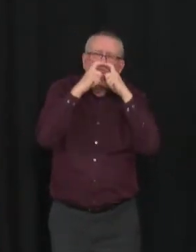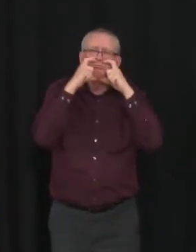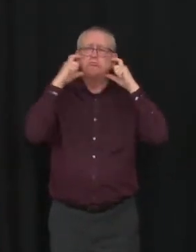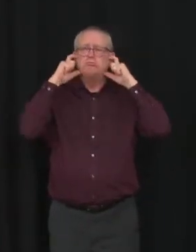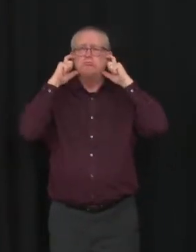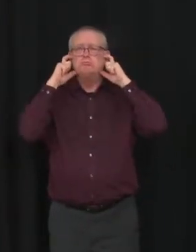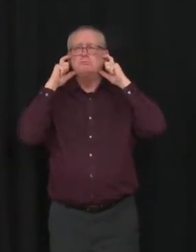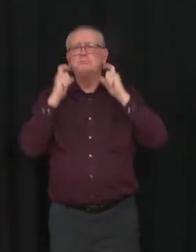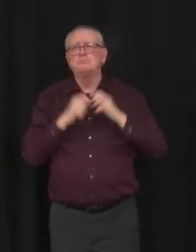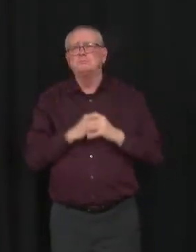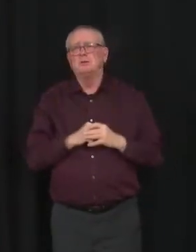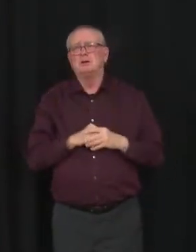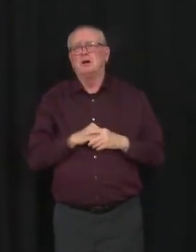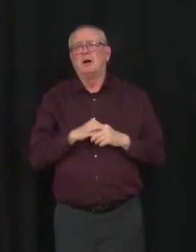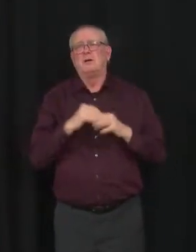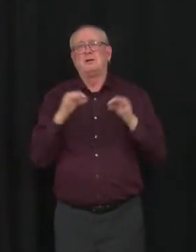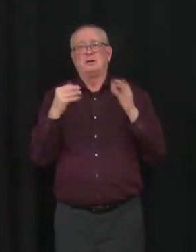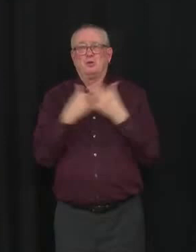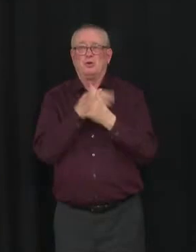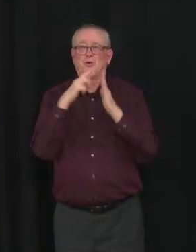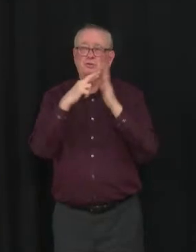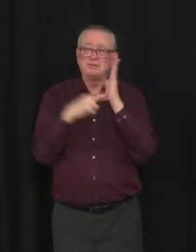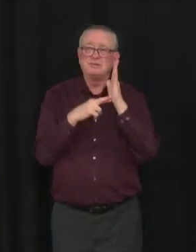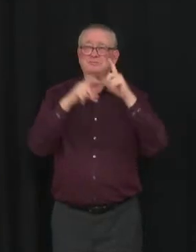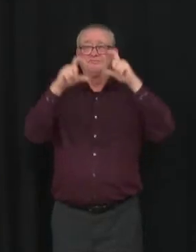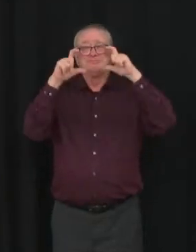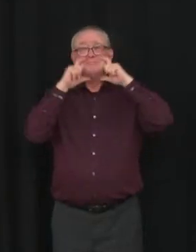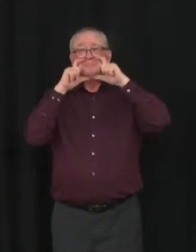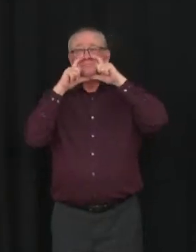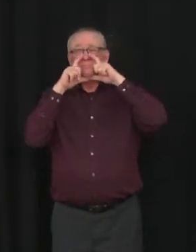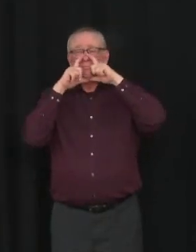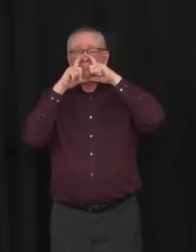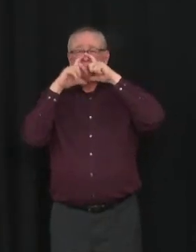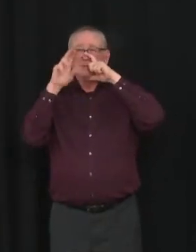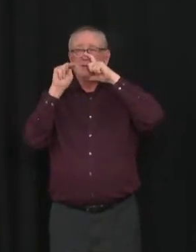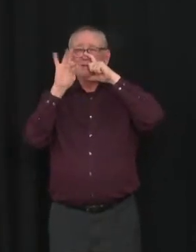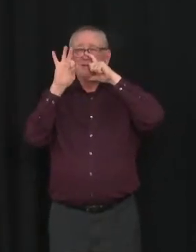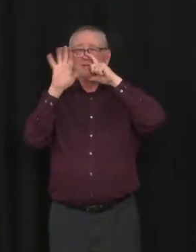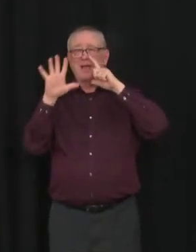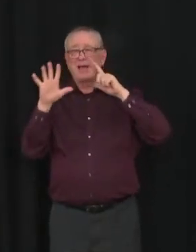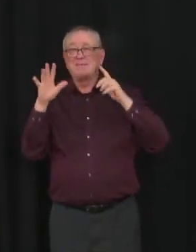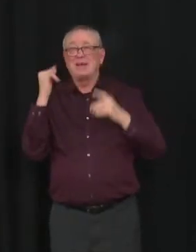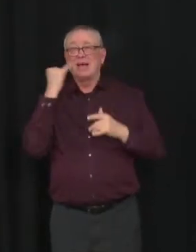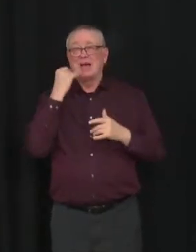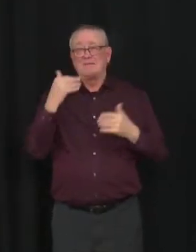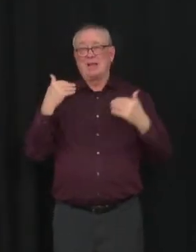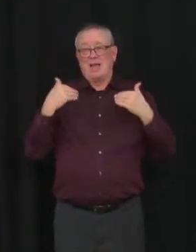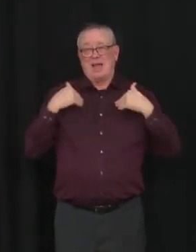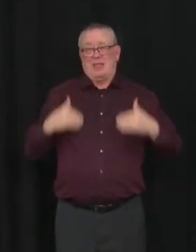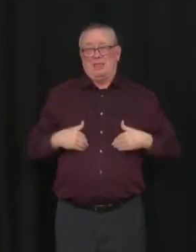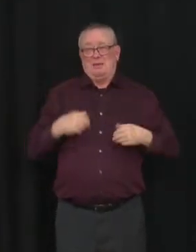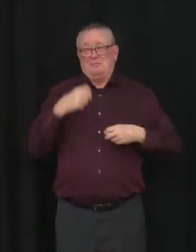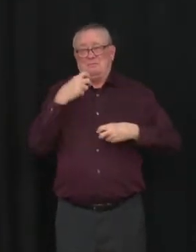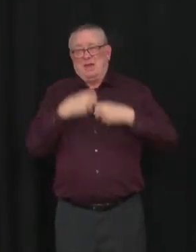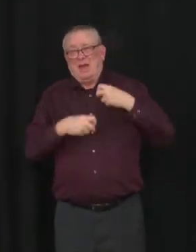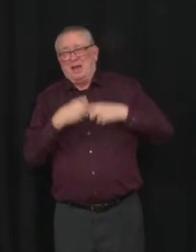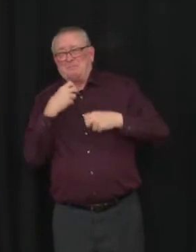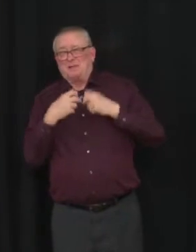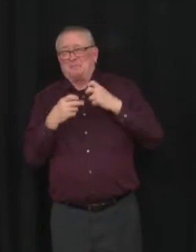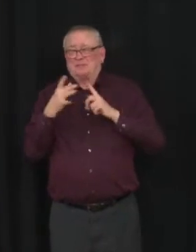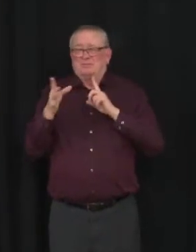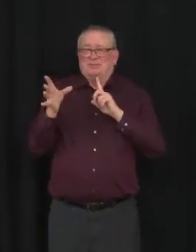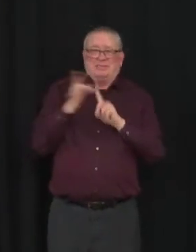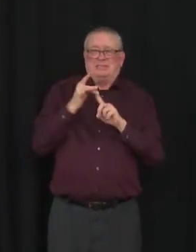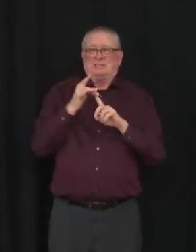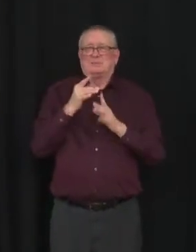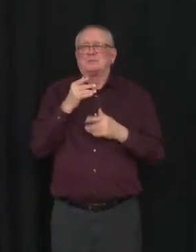updated recently, and the summary is that those with risk factors for severe outcomes are strongly recommended to wear medical masks whenever they're